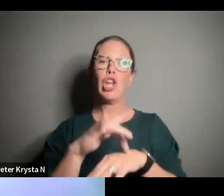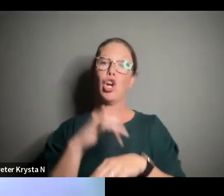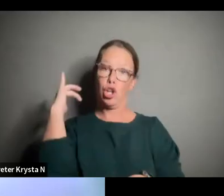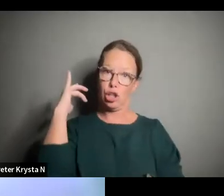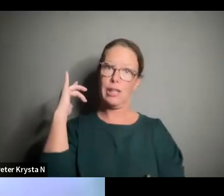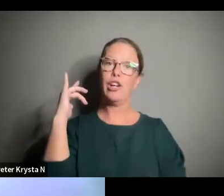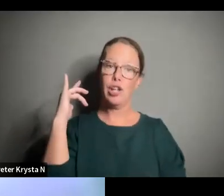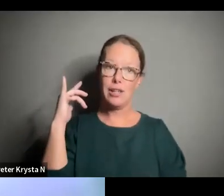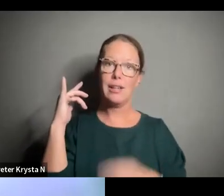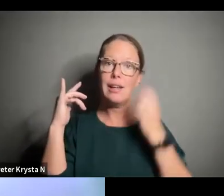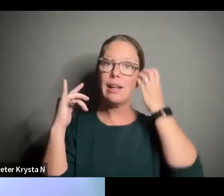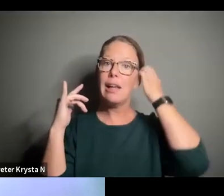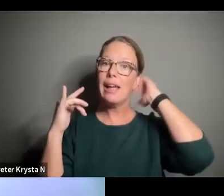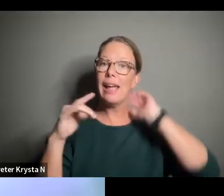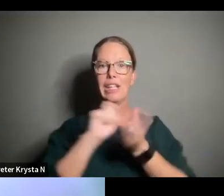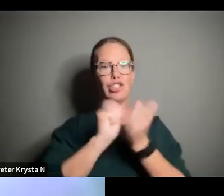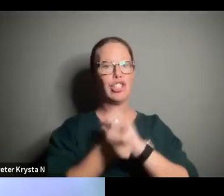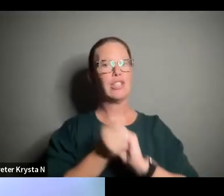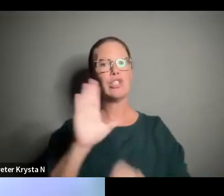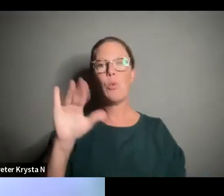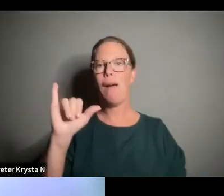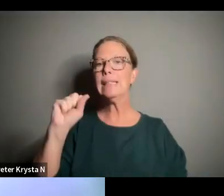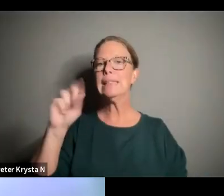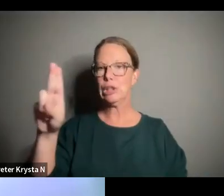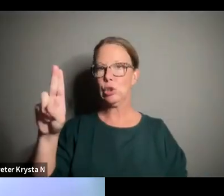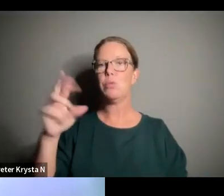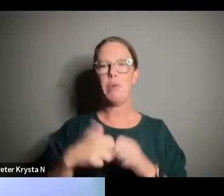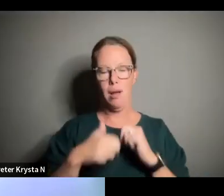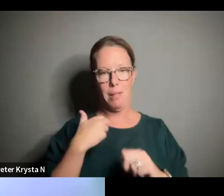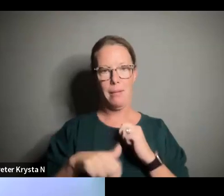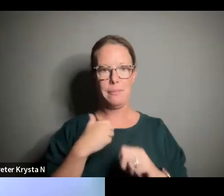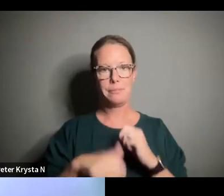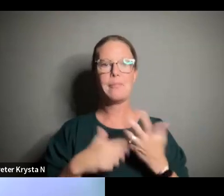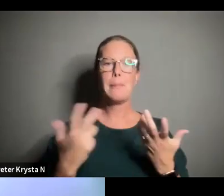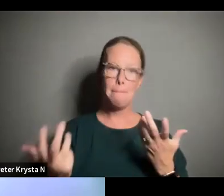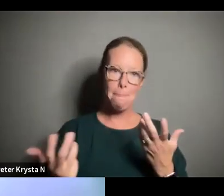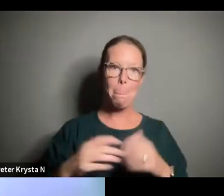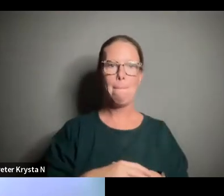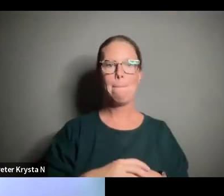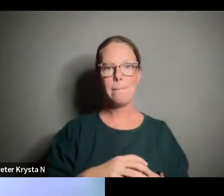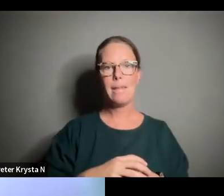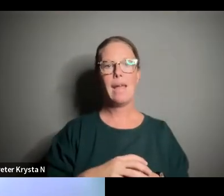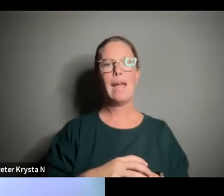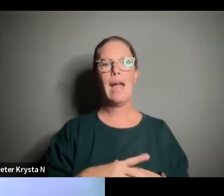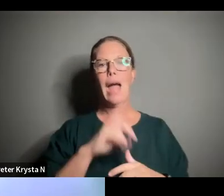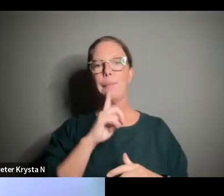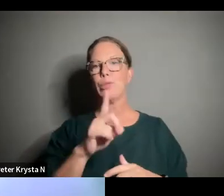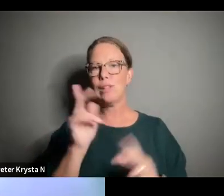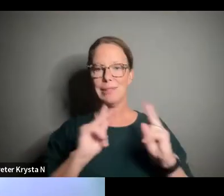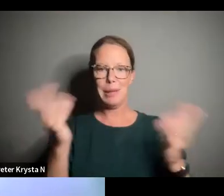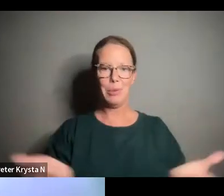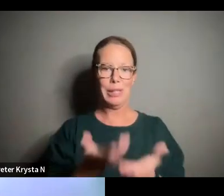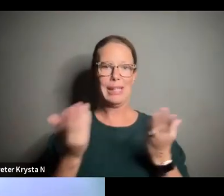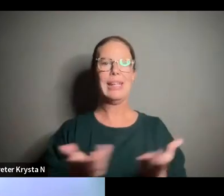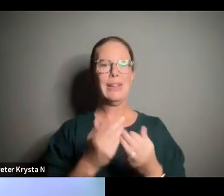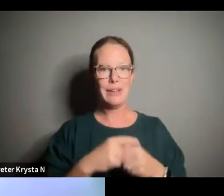this, it changes your ICU problems. Because I always like to say, and I'm sure there's people on this phone call intermittently looking